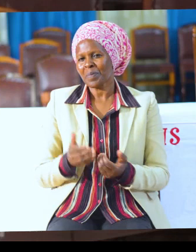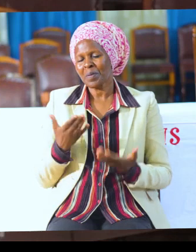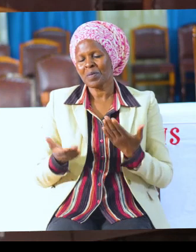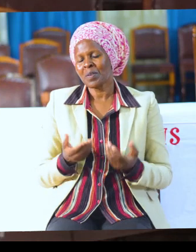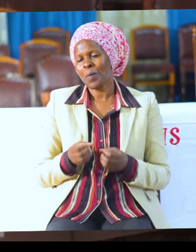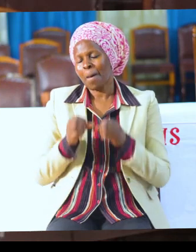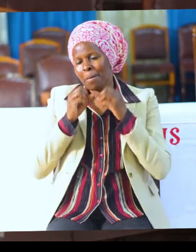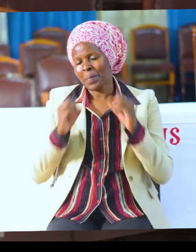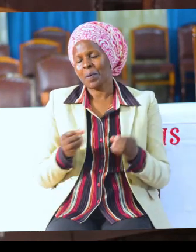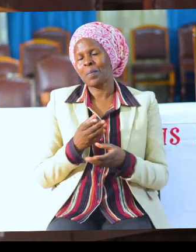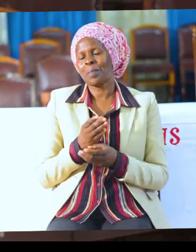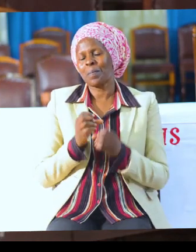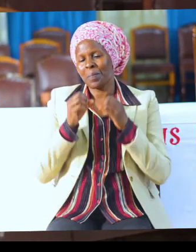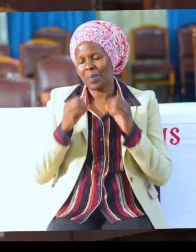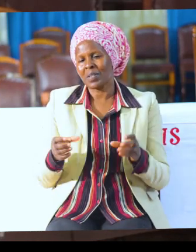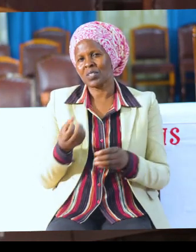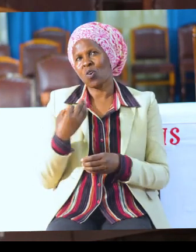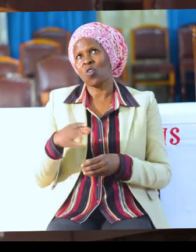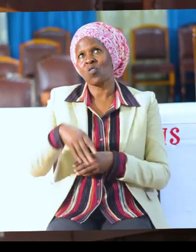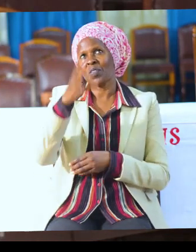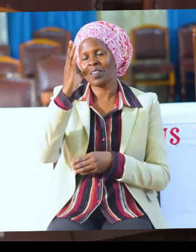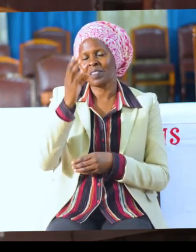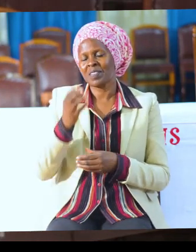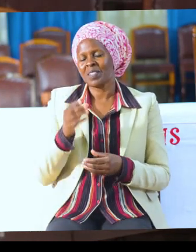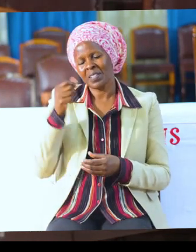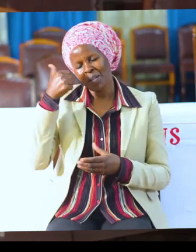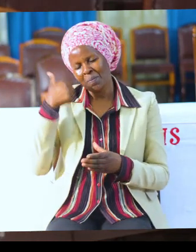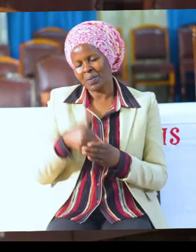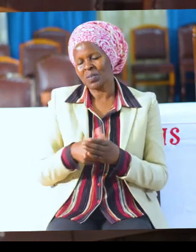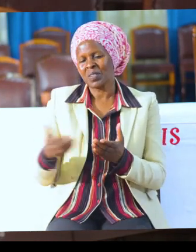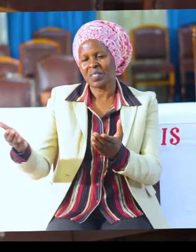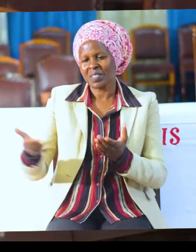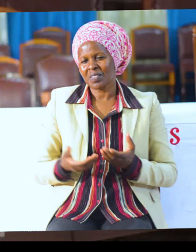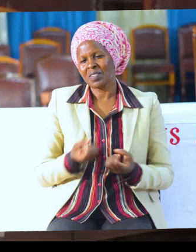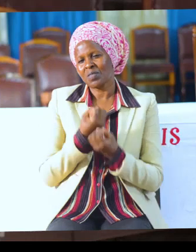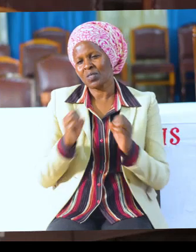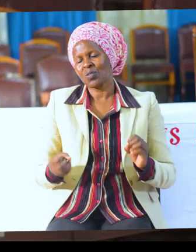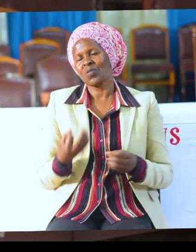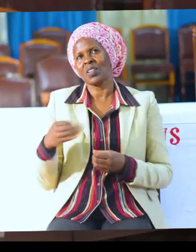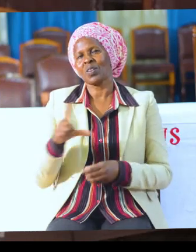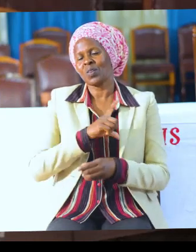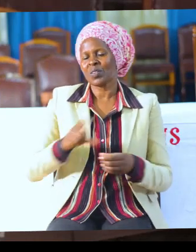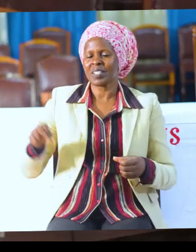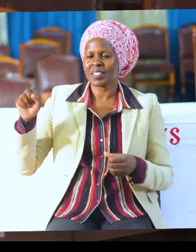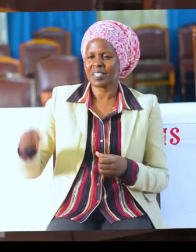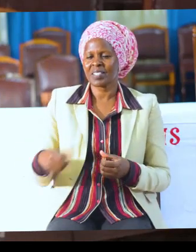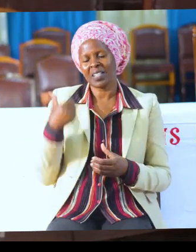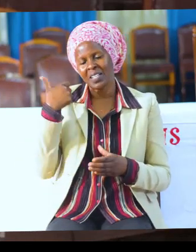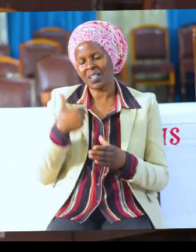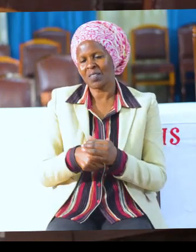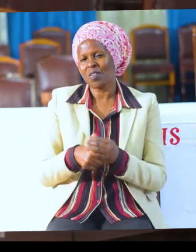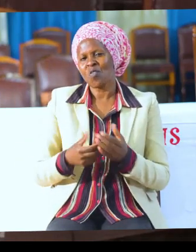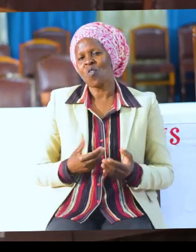may we be blessed of him. Please remember to receive the salvation of the Lord. Yes,